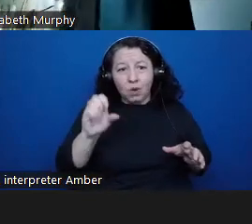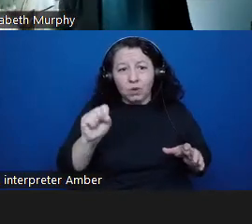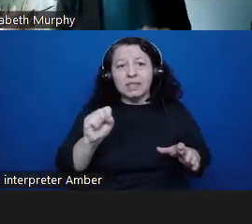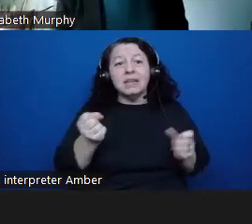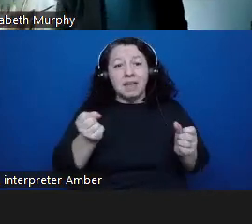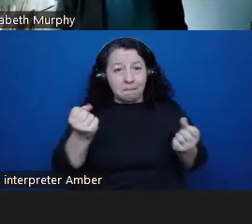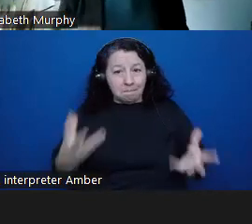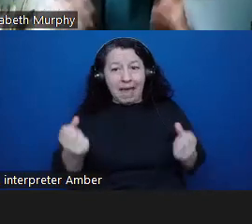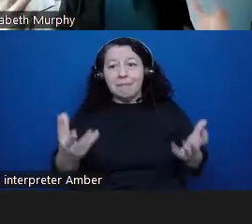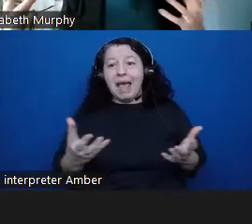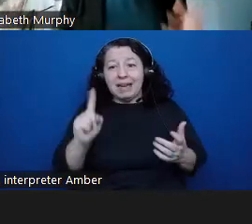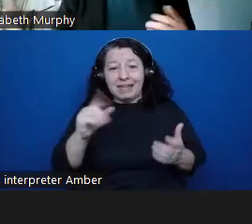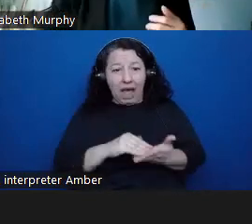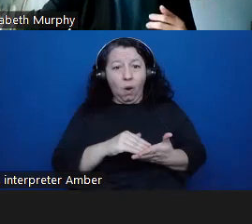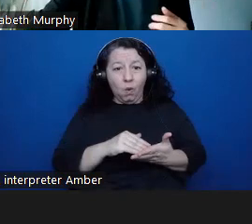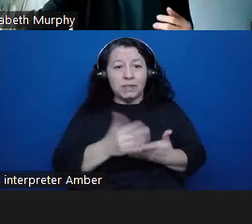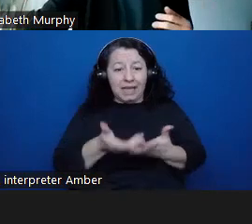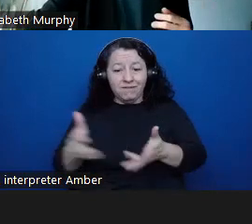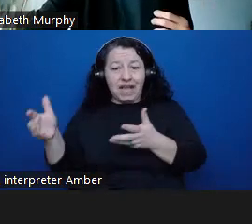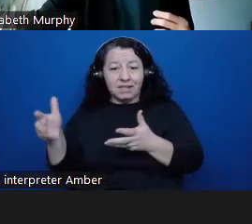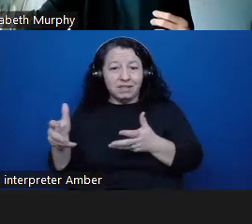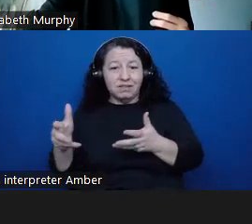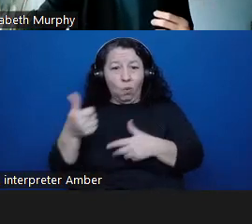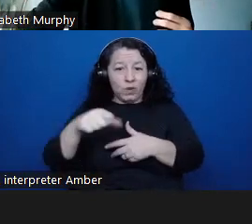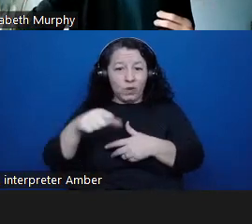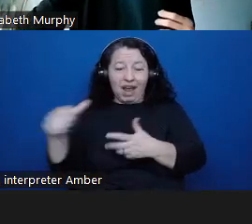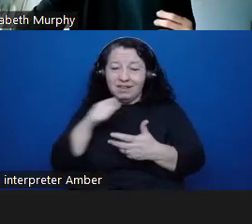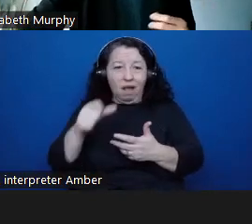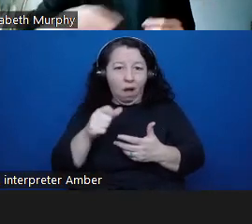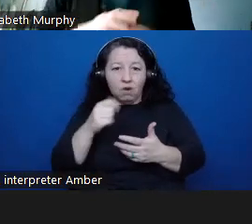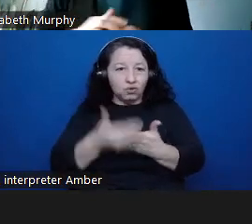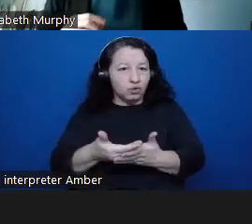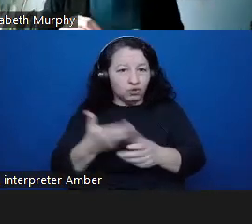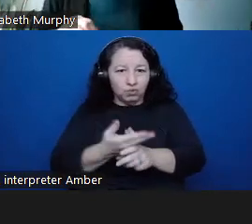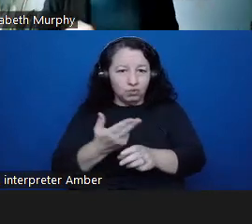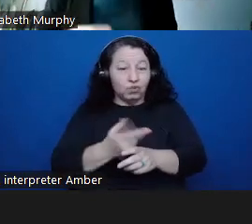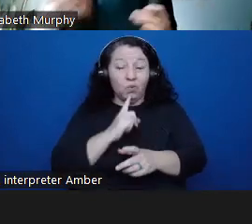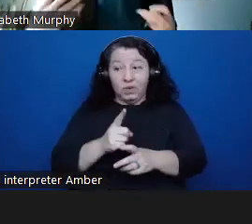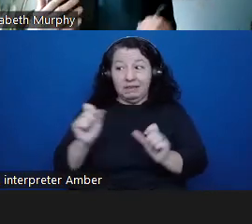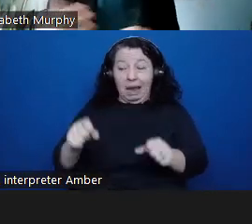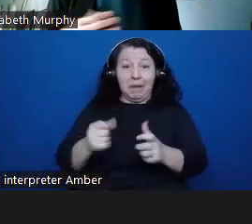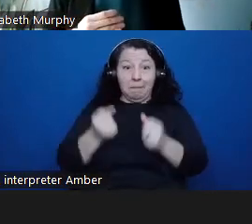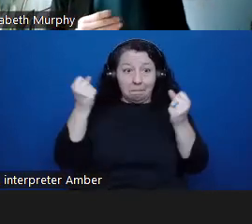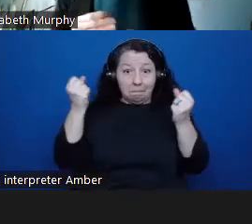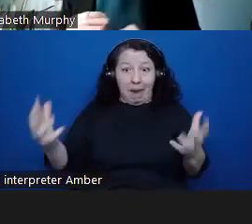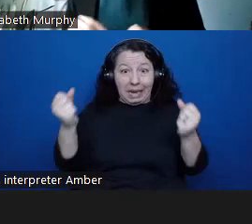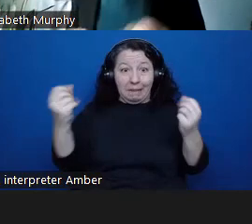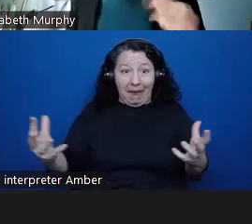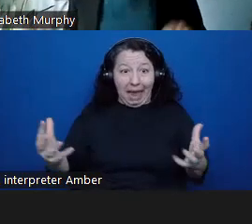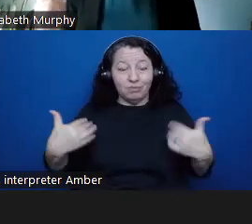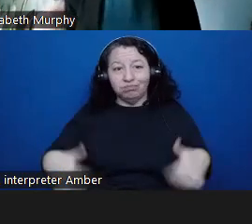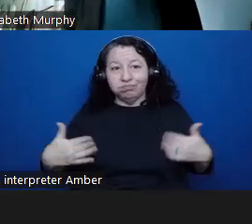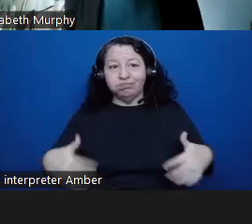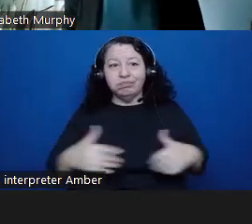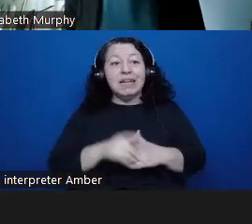of vessel rejects. So the numbers can be really quite staggering. Now, this process was economically risky,